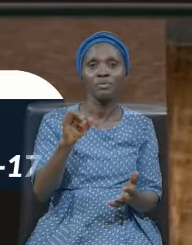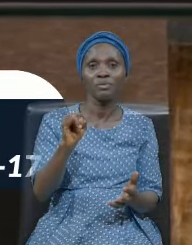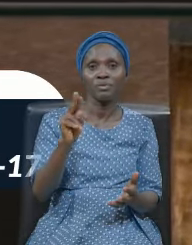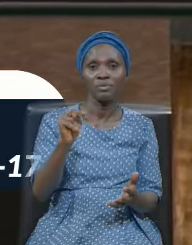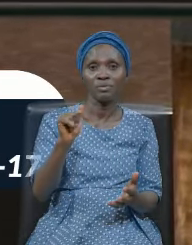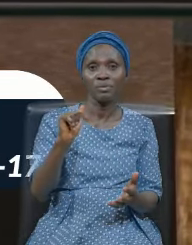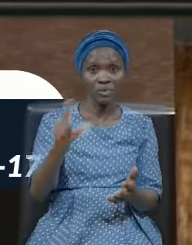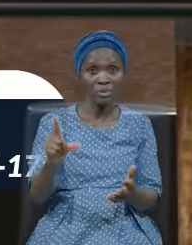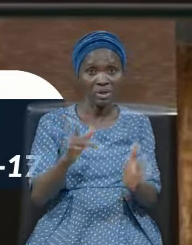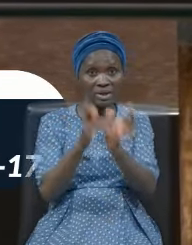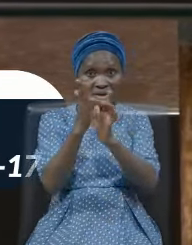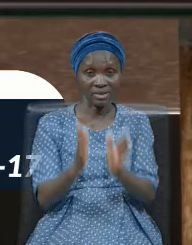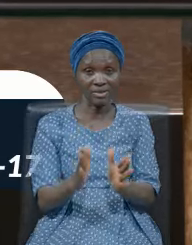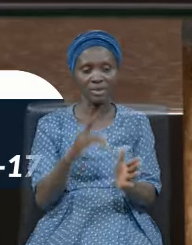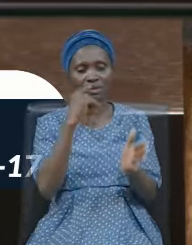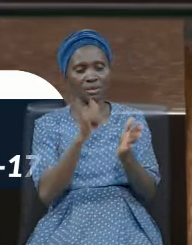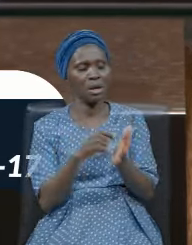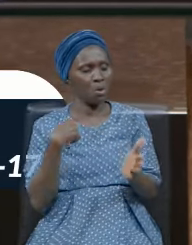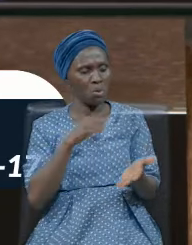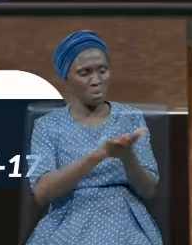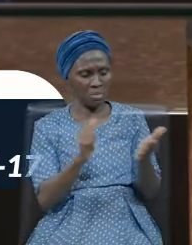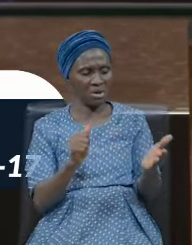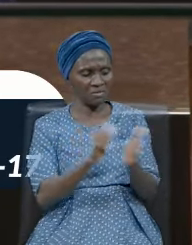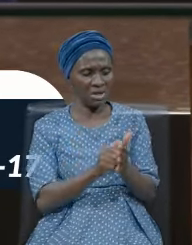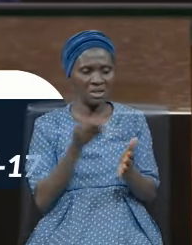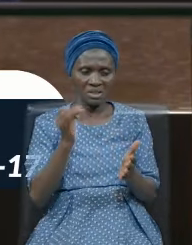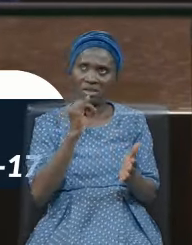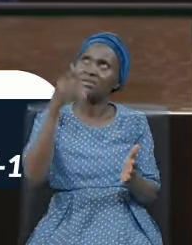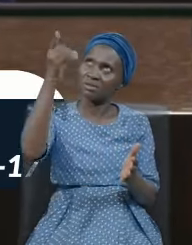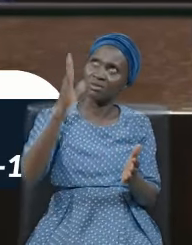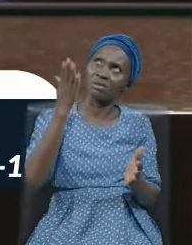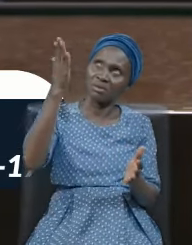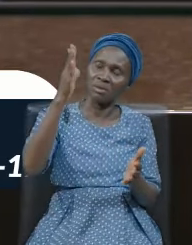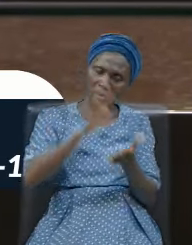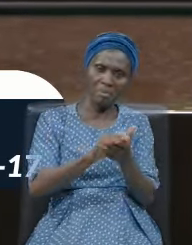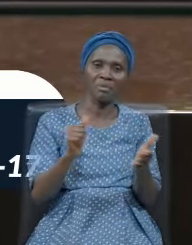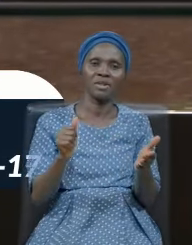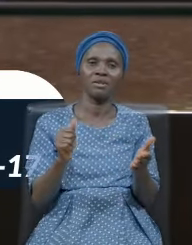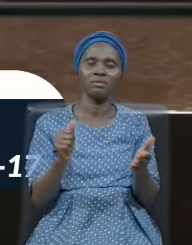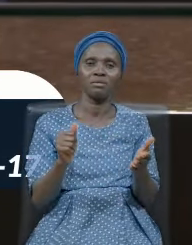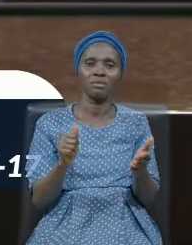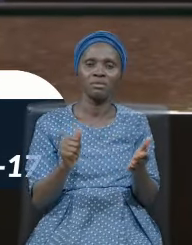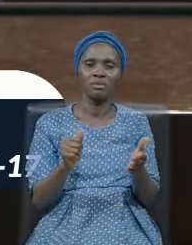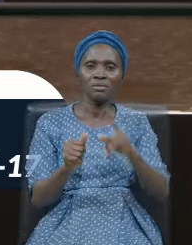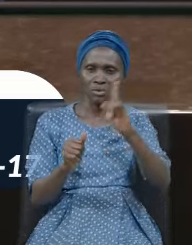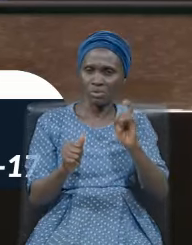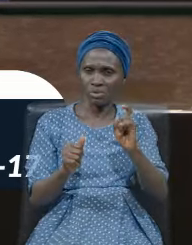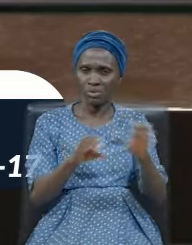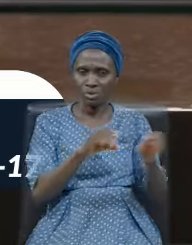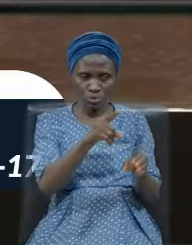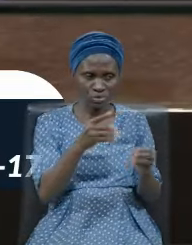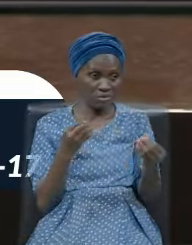Do you tremble at the law of God you have spurned? I believe in